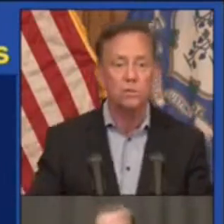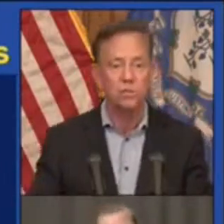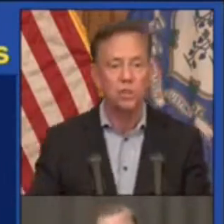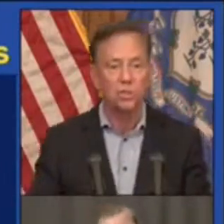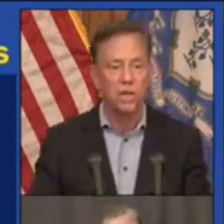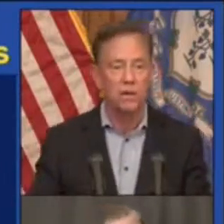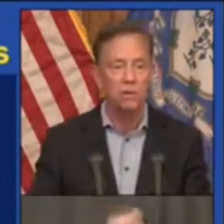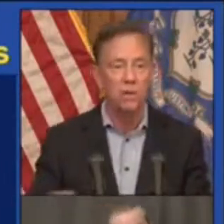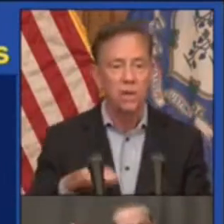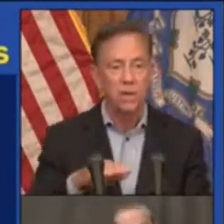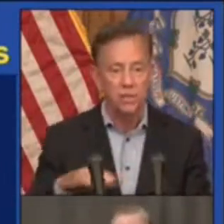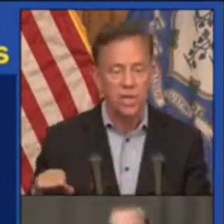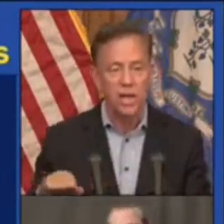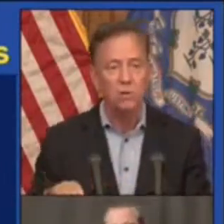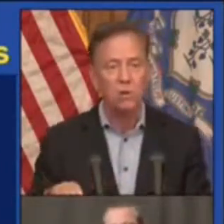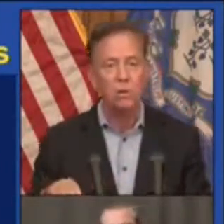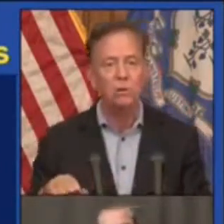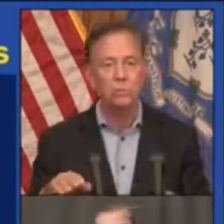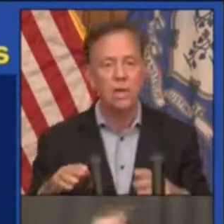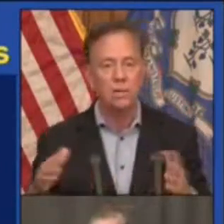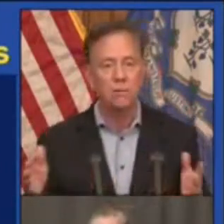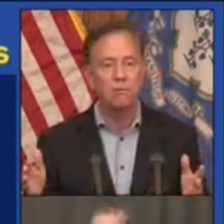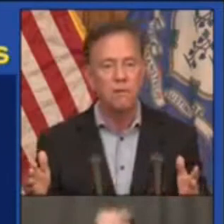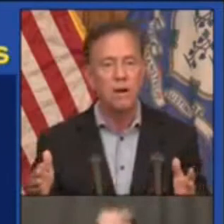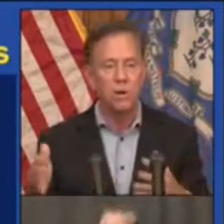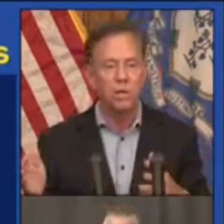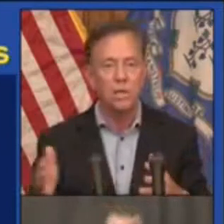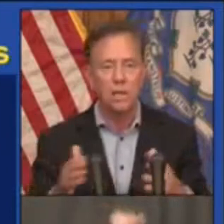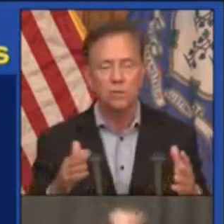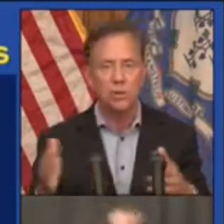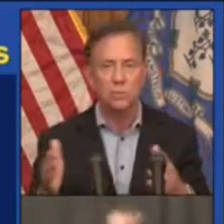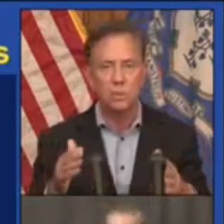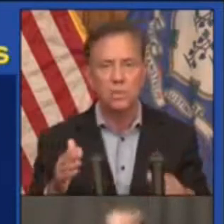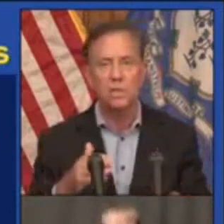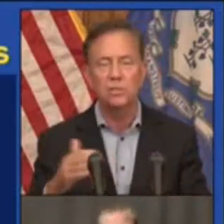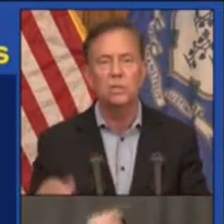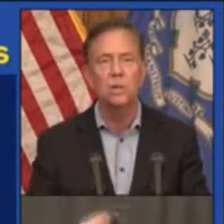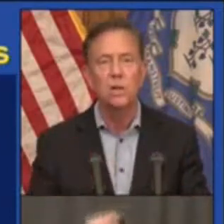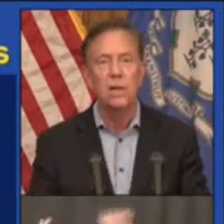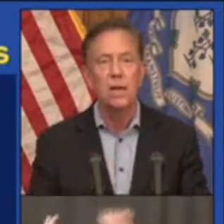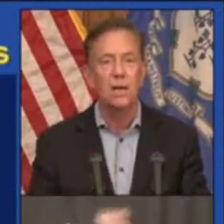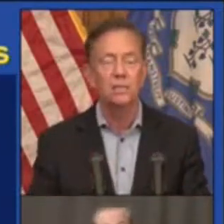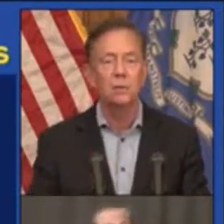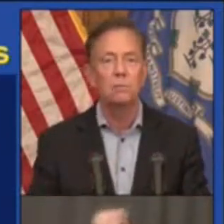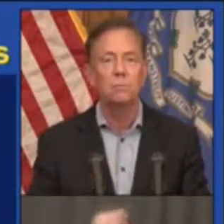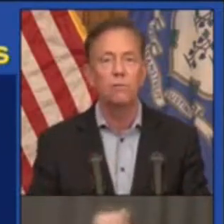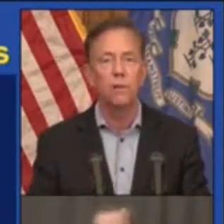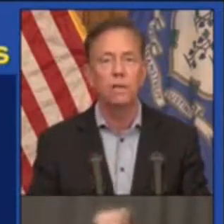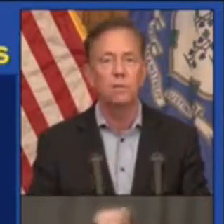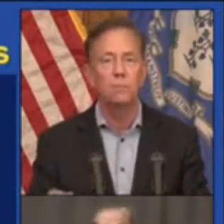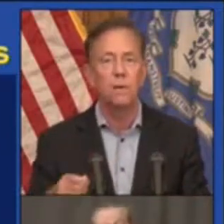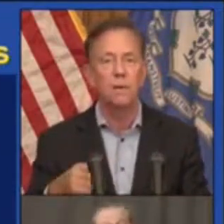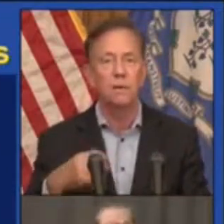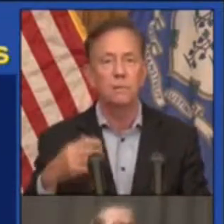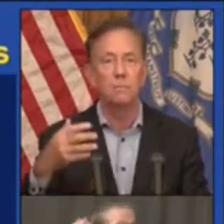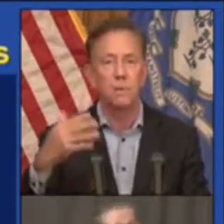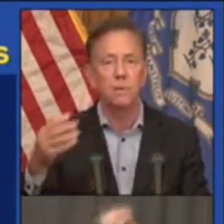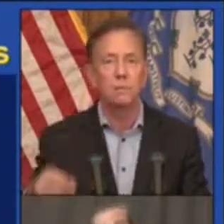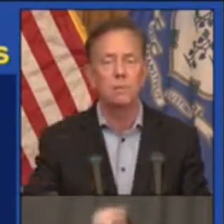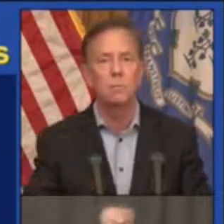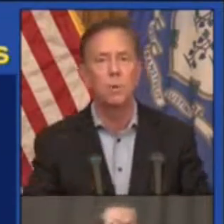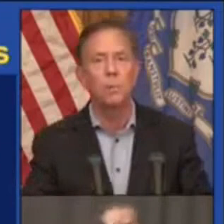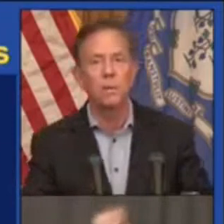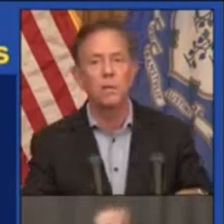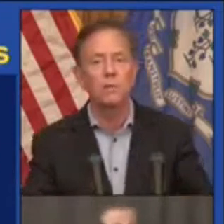was a shutdown. You see how close we got to very little transportation as reflected by